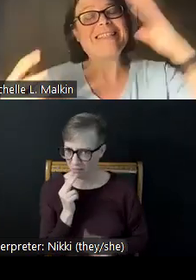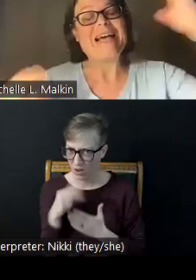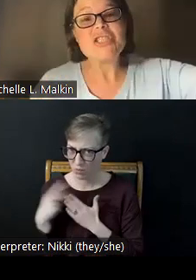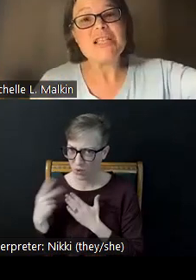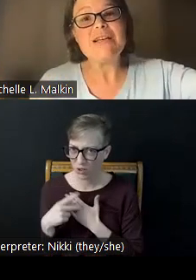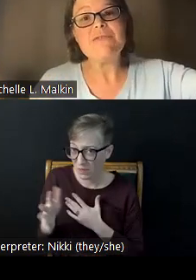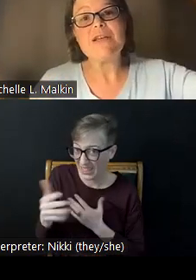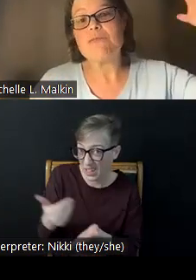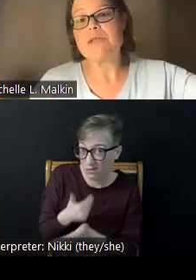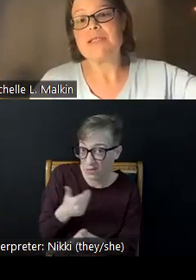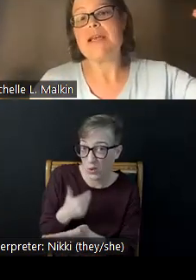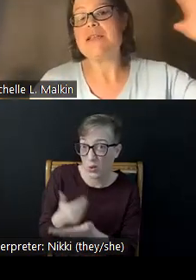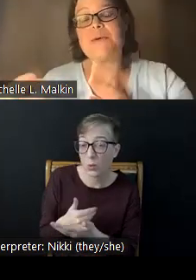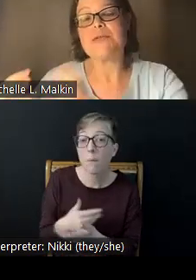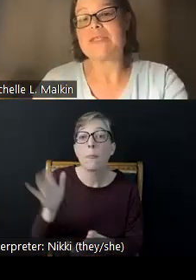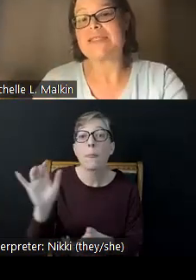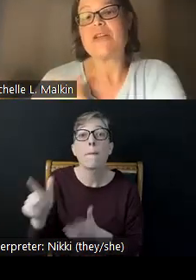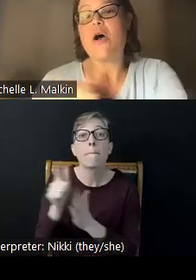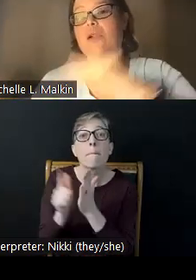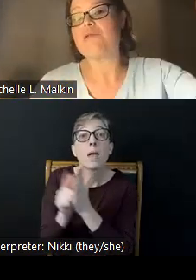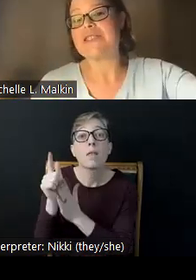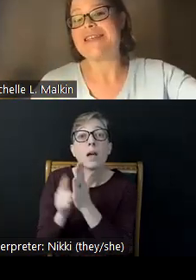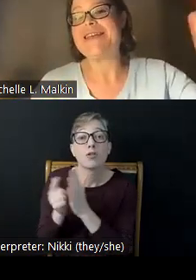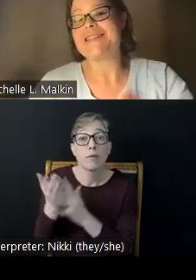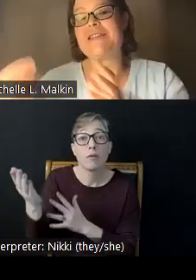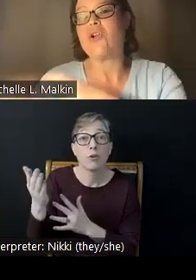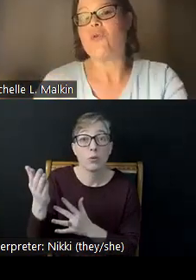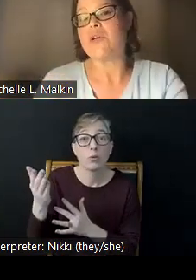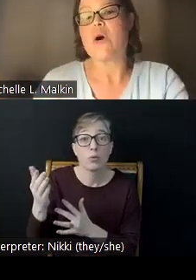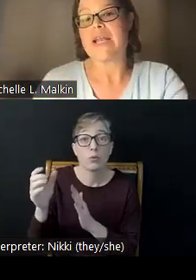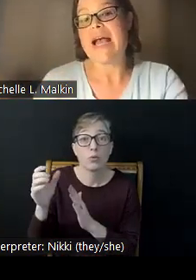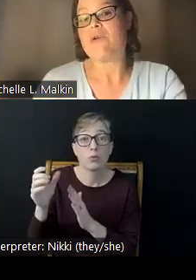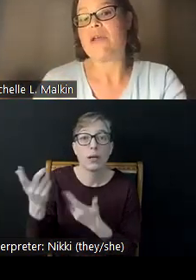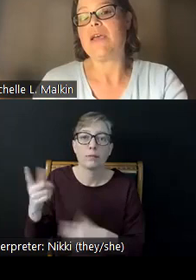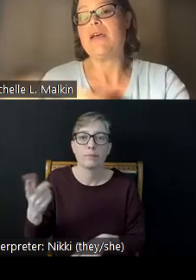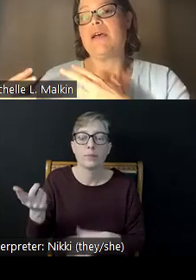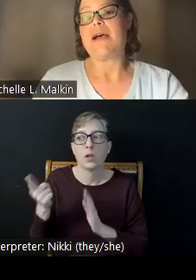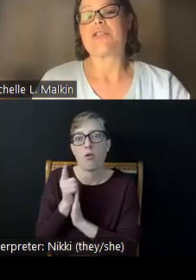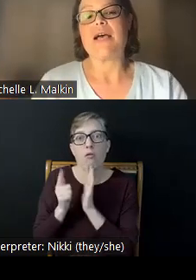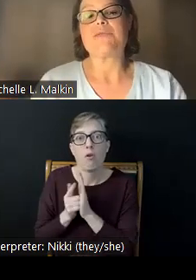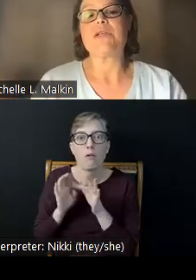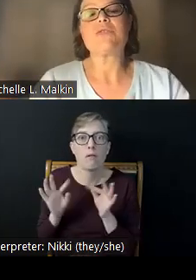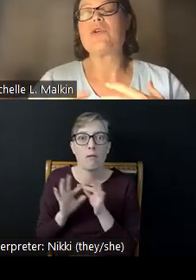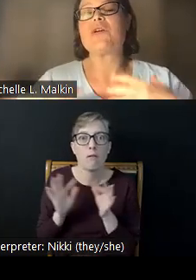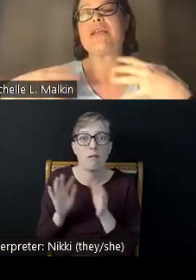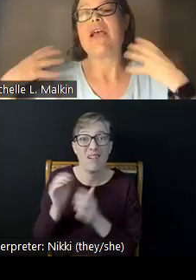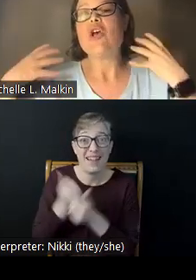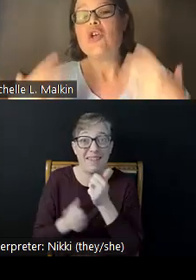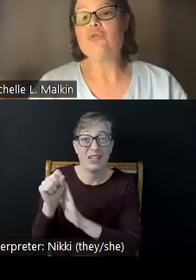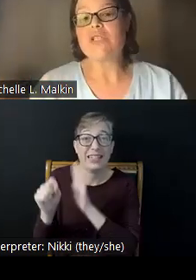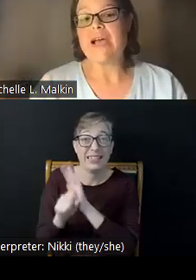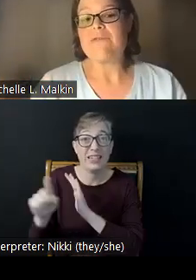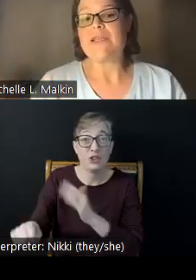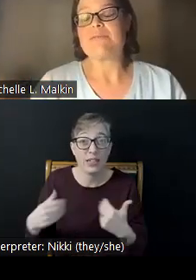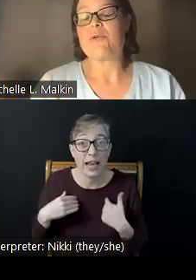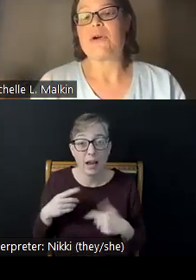is legislatively through the state supposed to exist all over the state, and still only one county actually has one. So there is a